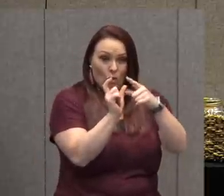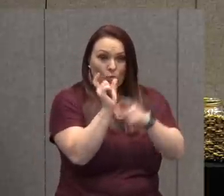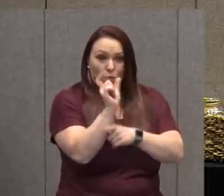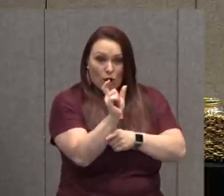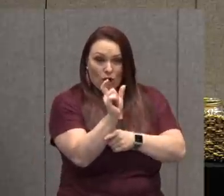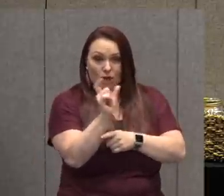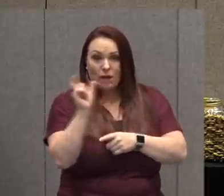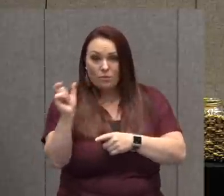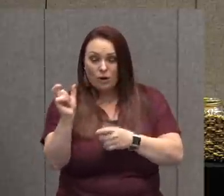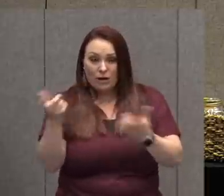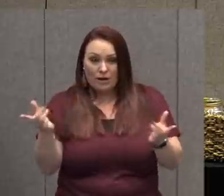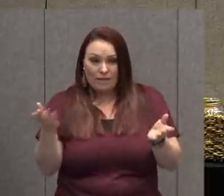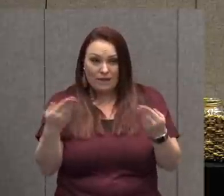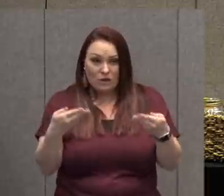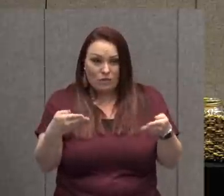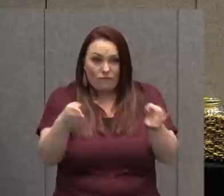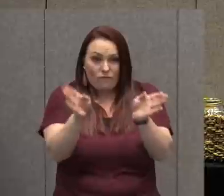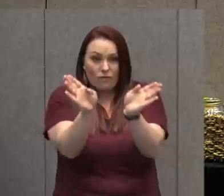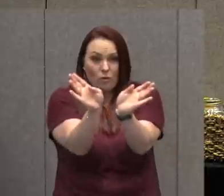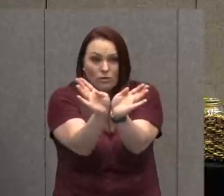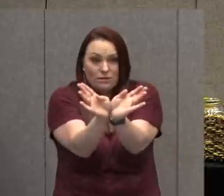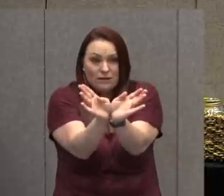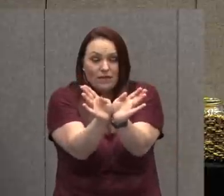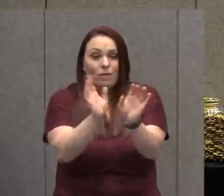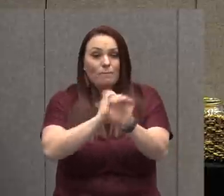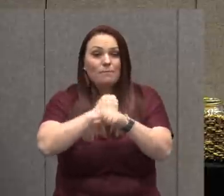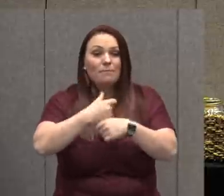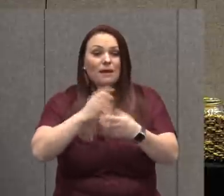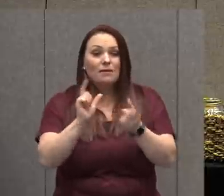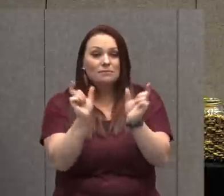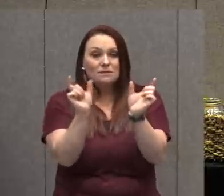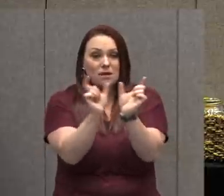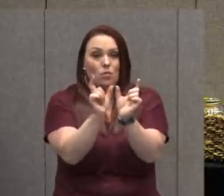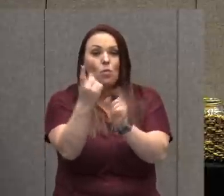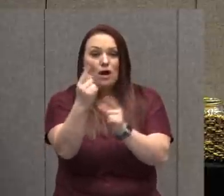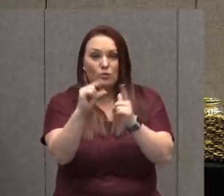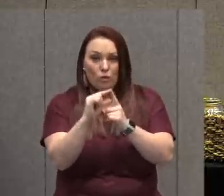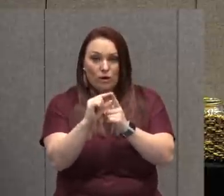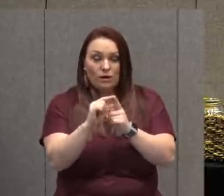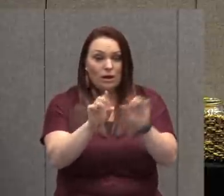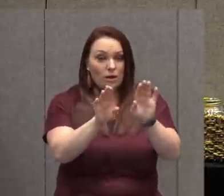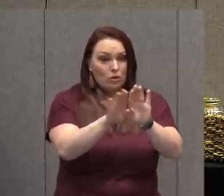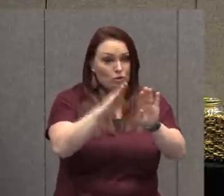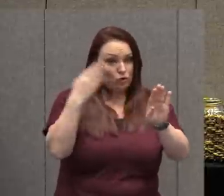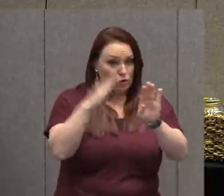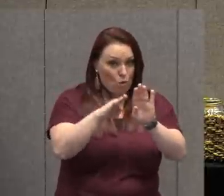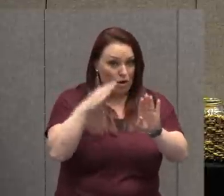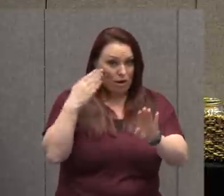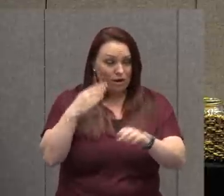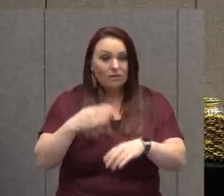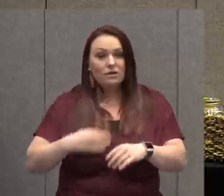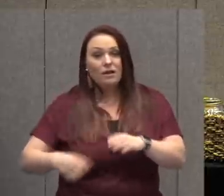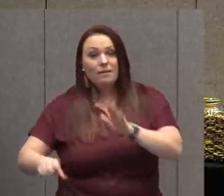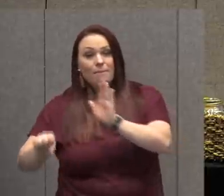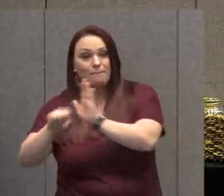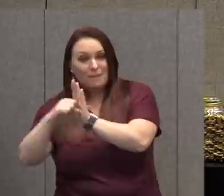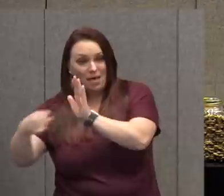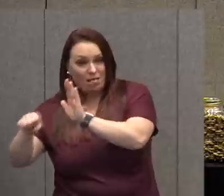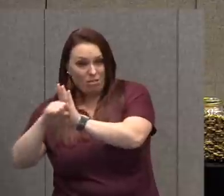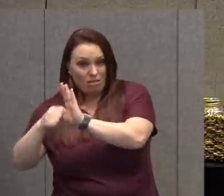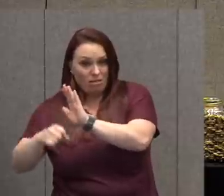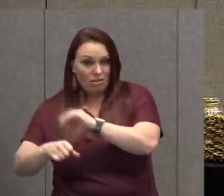fold it together to make one word. Doorbell, door, and then